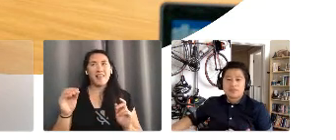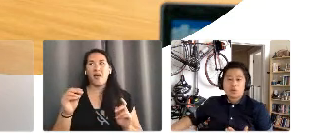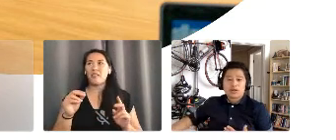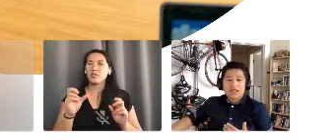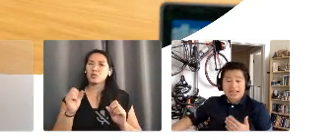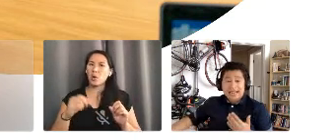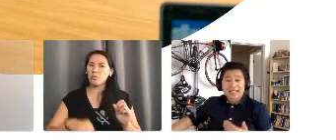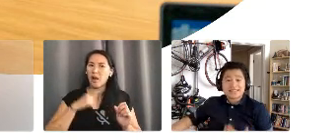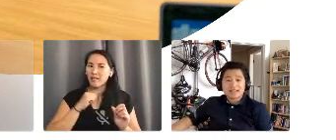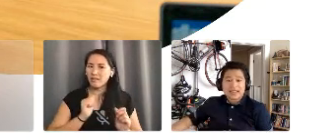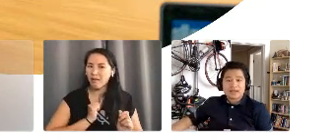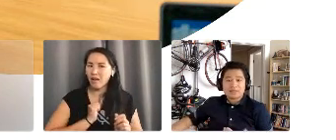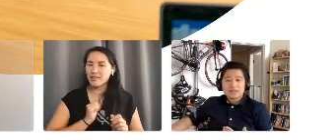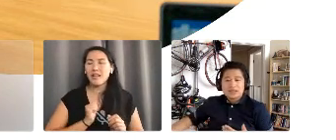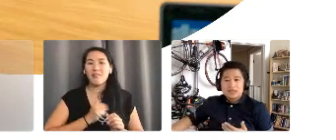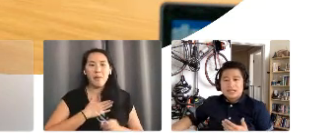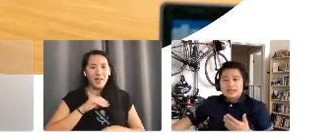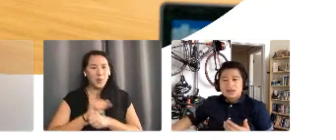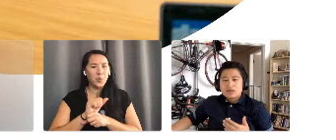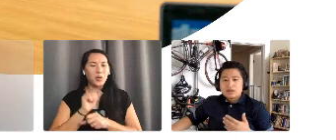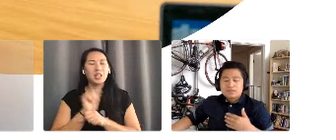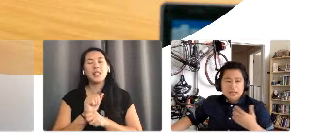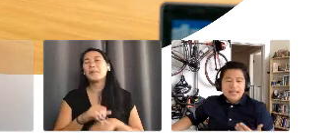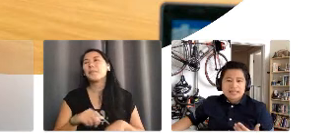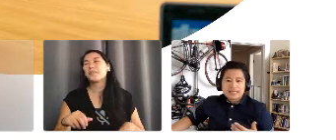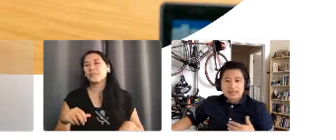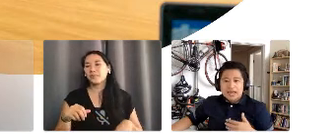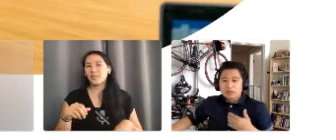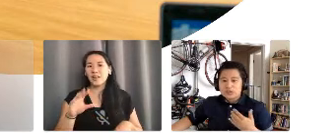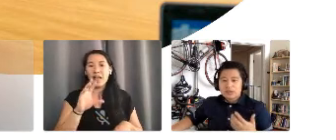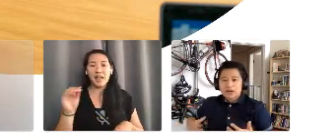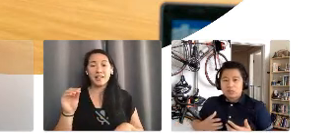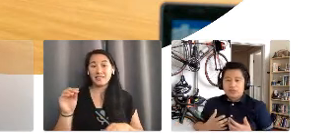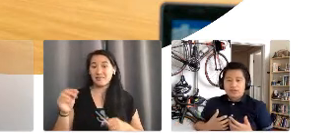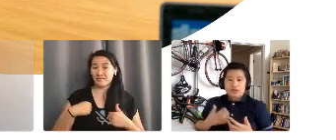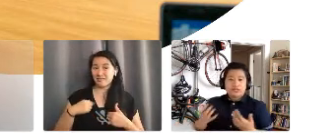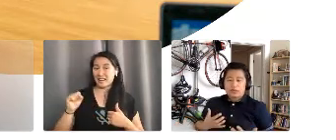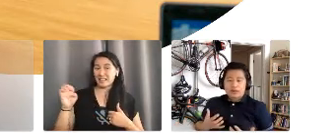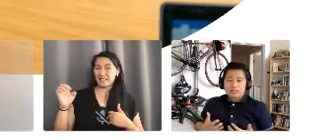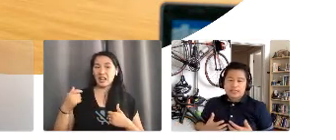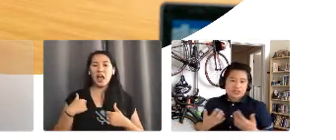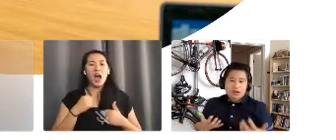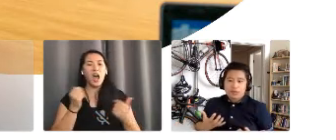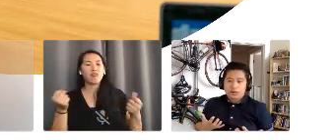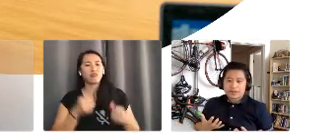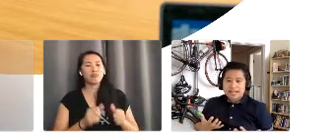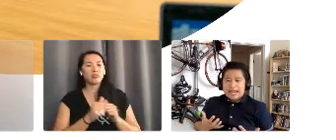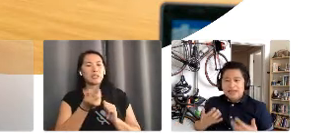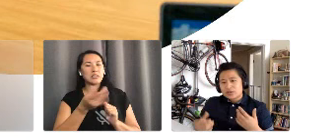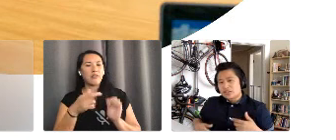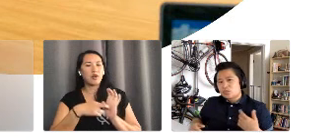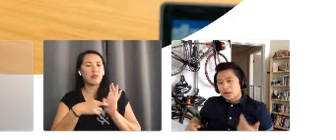proud of my work there, and I still am. Now, being an SE, I was paired up with a few different reps, and that's just how it